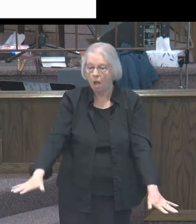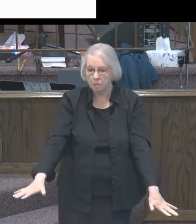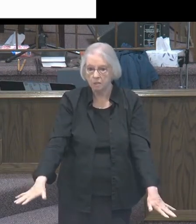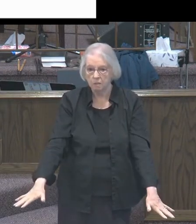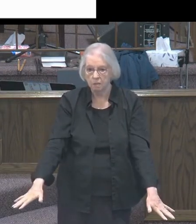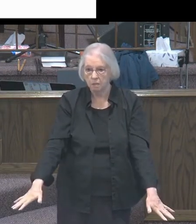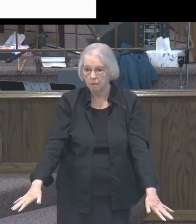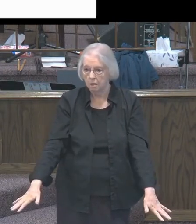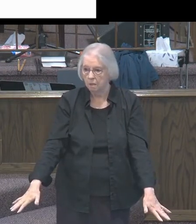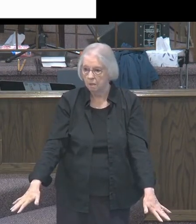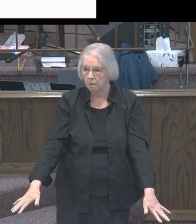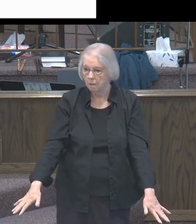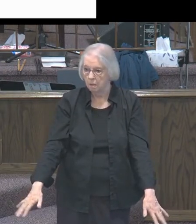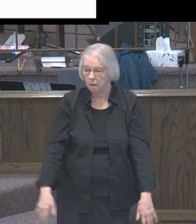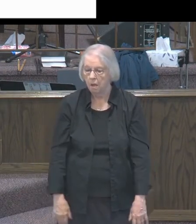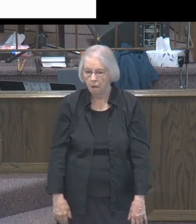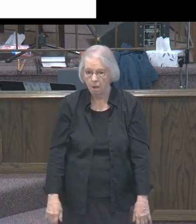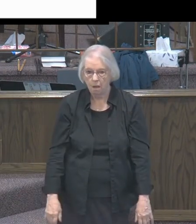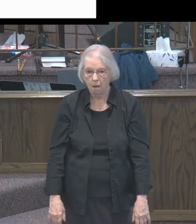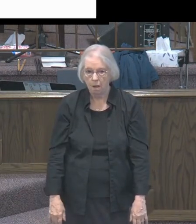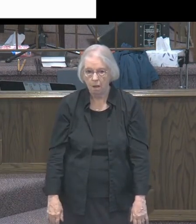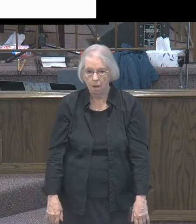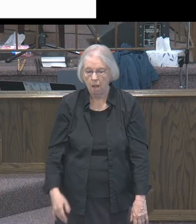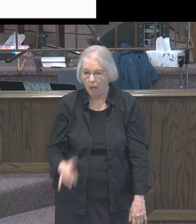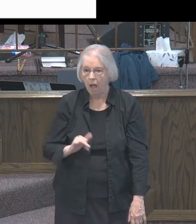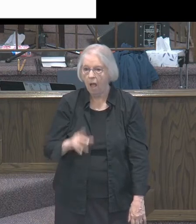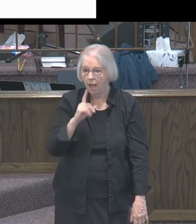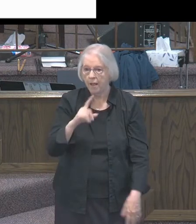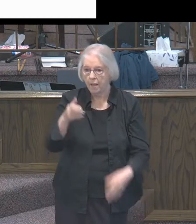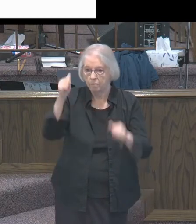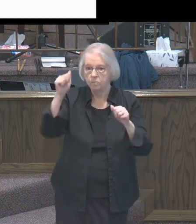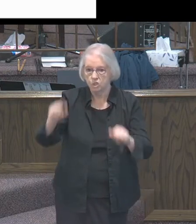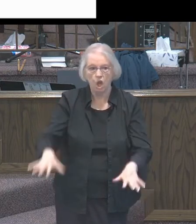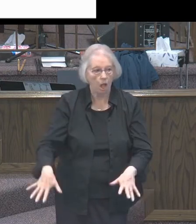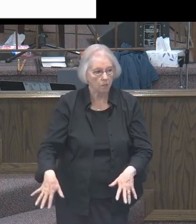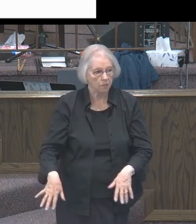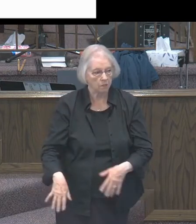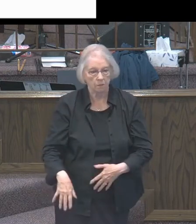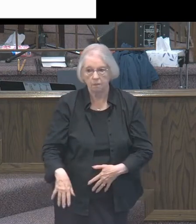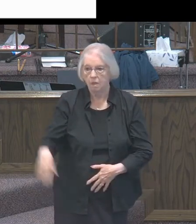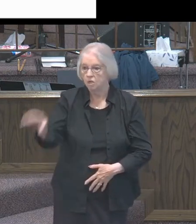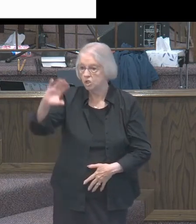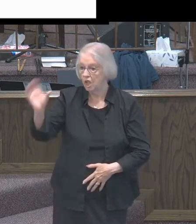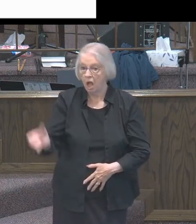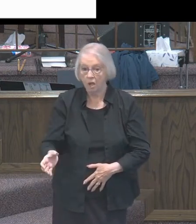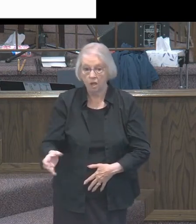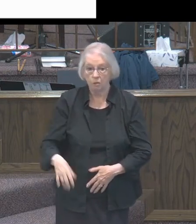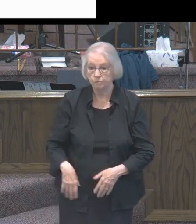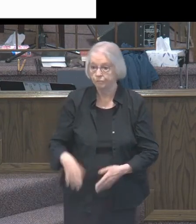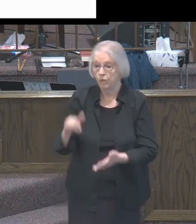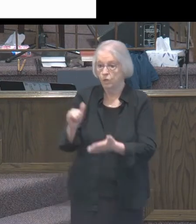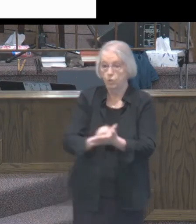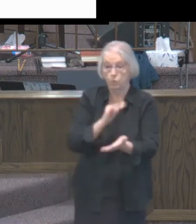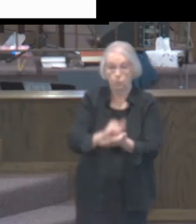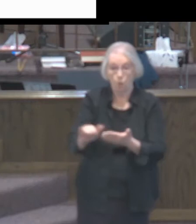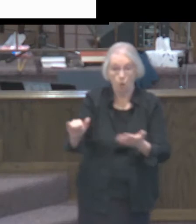But I say to you, that murder is really the culmination or the end result of a whole